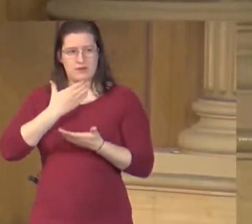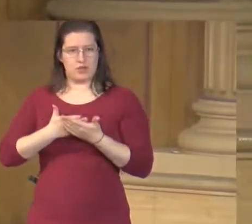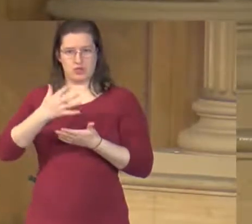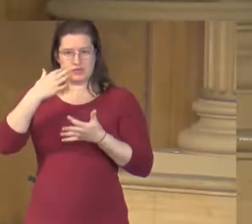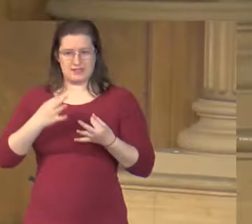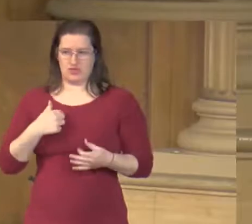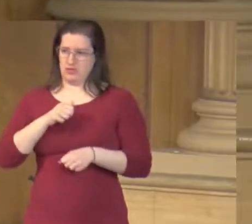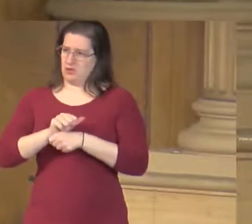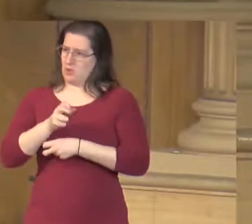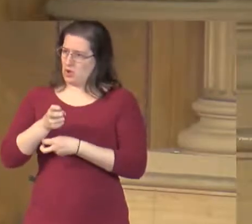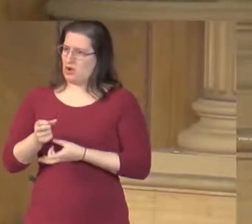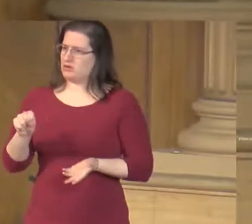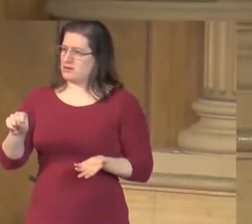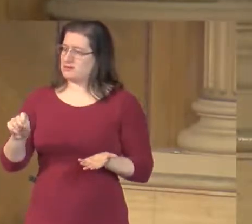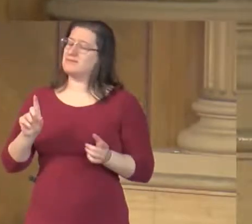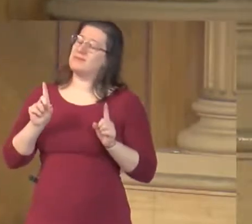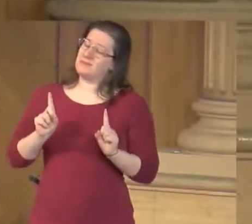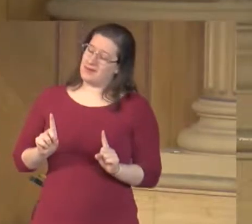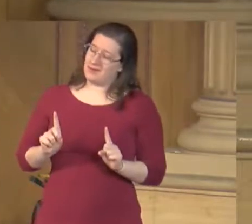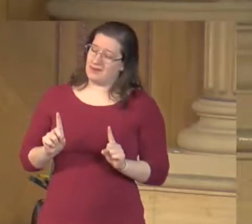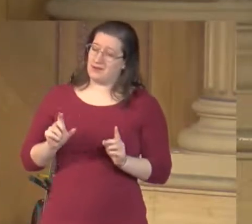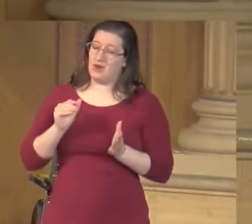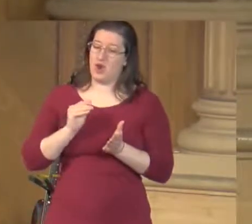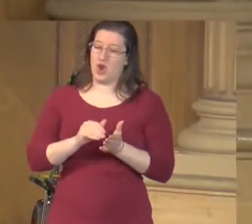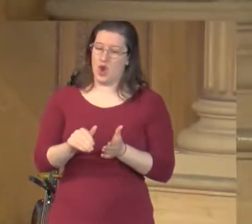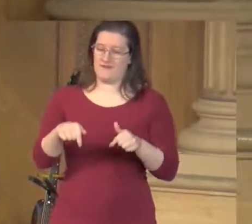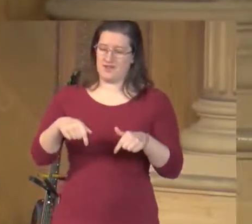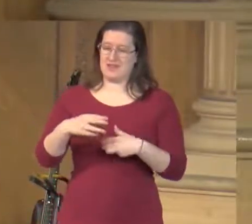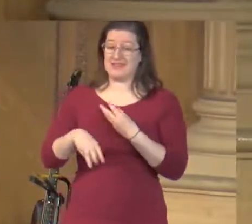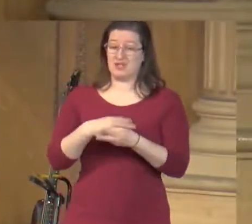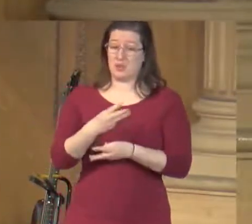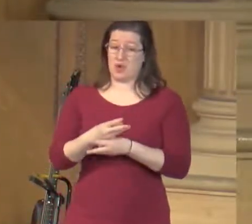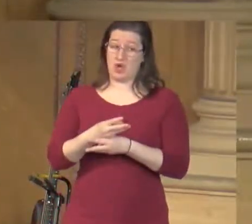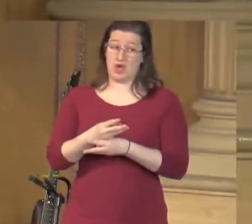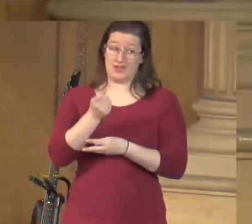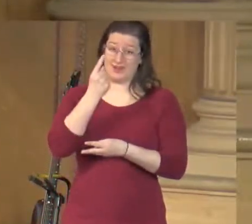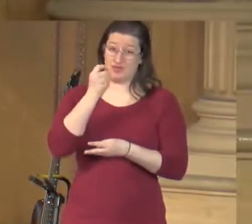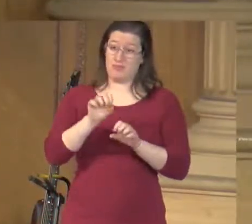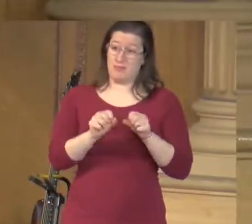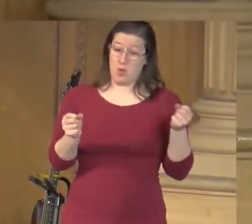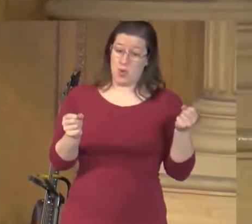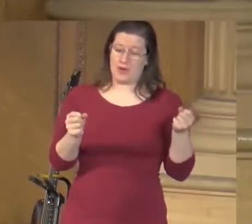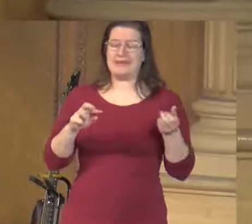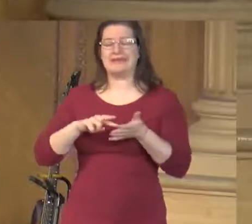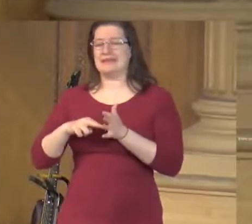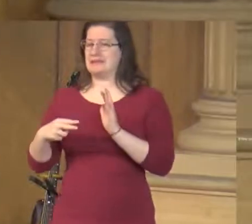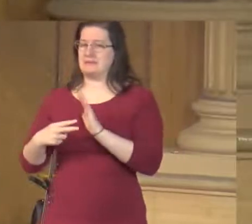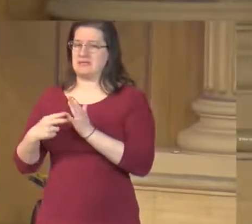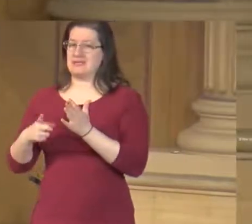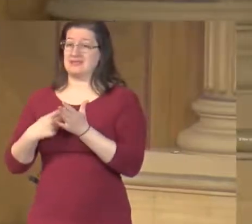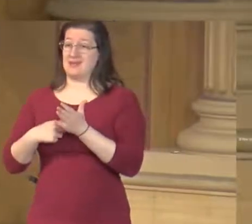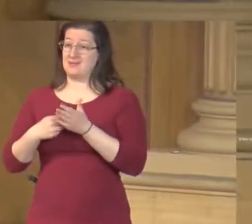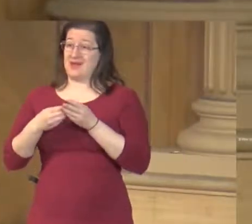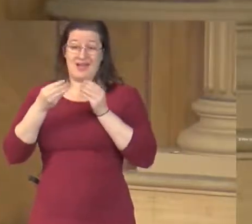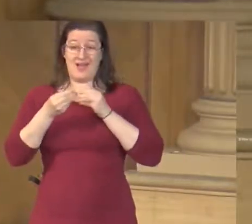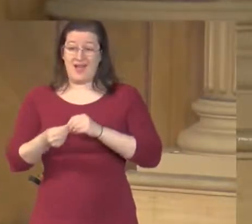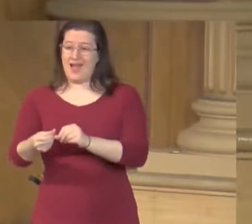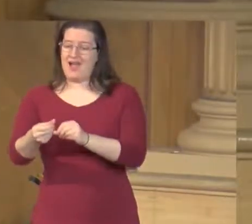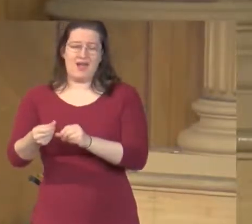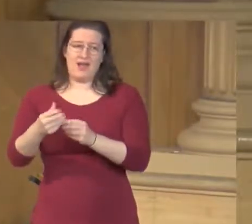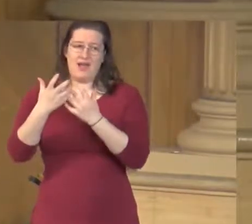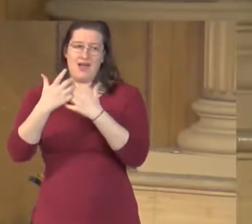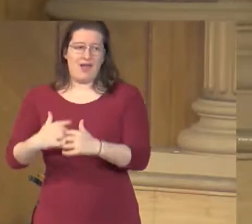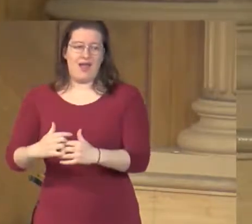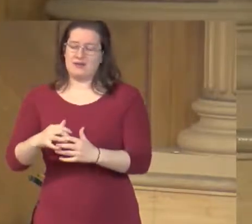But also, often in a broken world, things don't go the way they should. You sow those seeds, and the